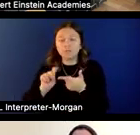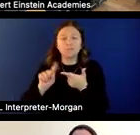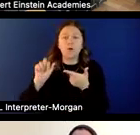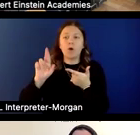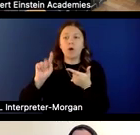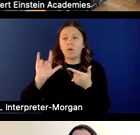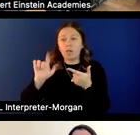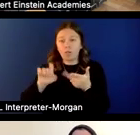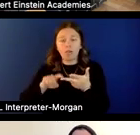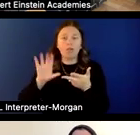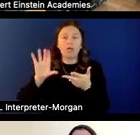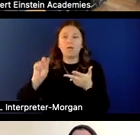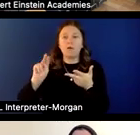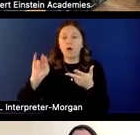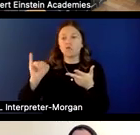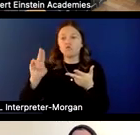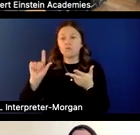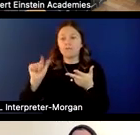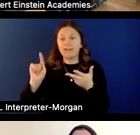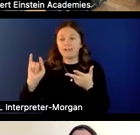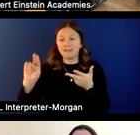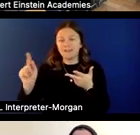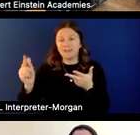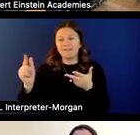adjectives. Then our last part will include some